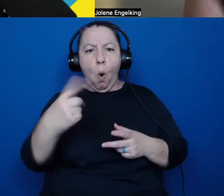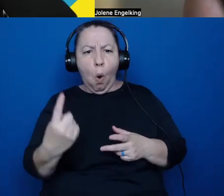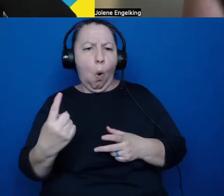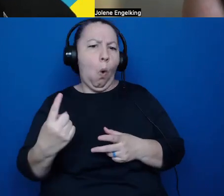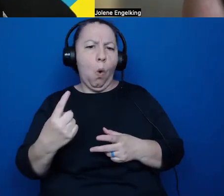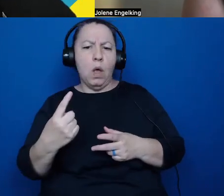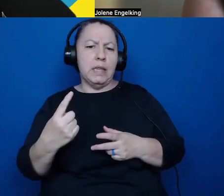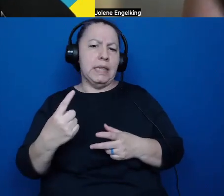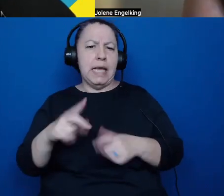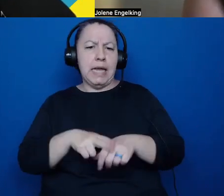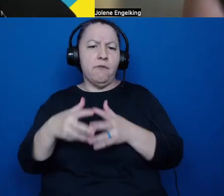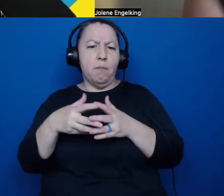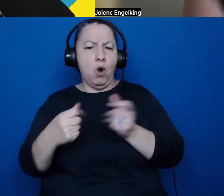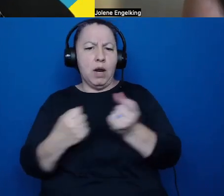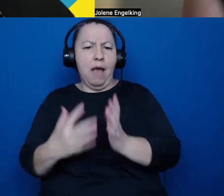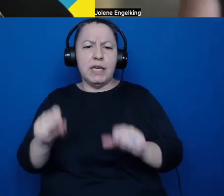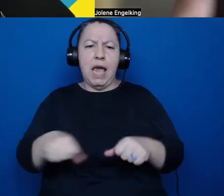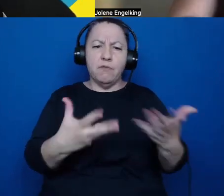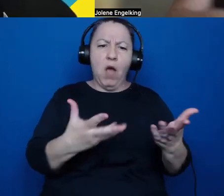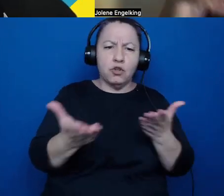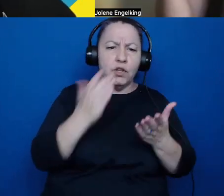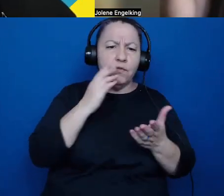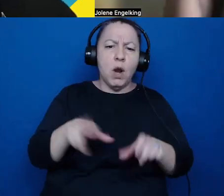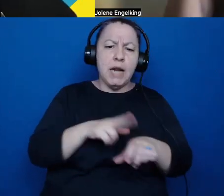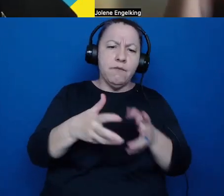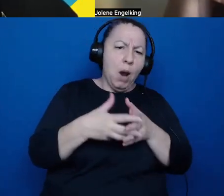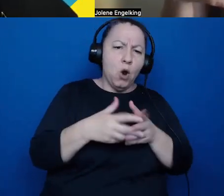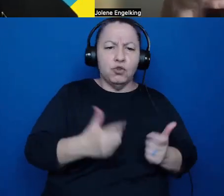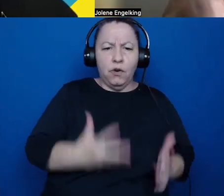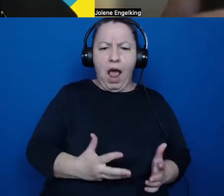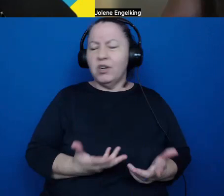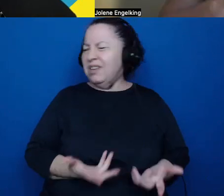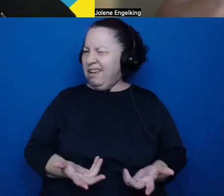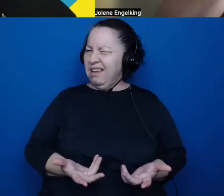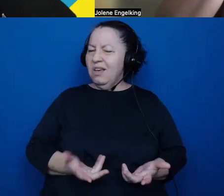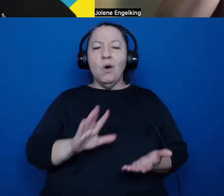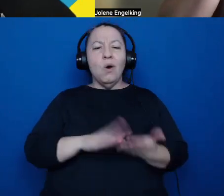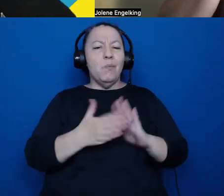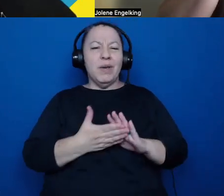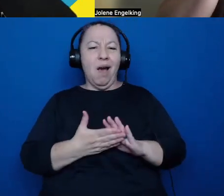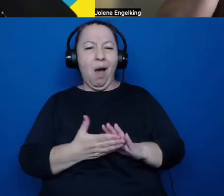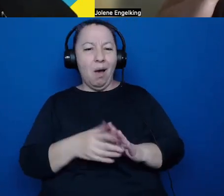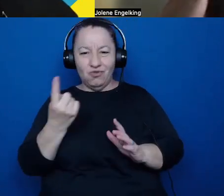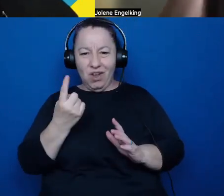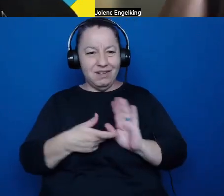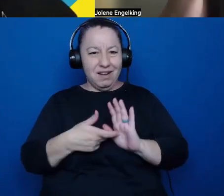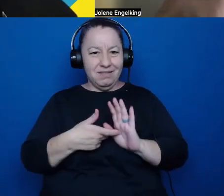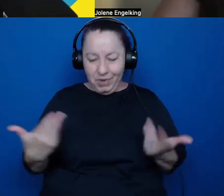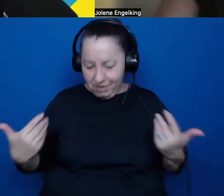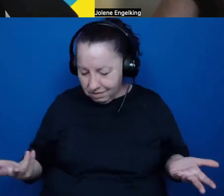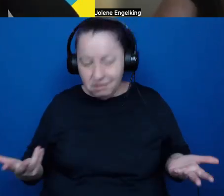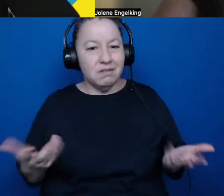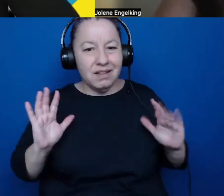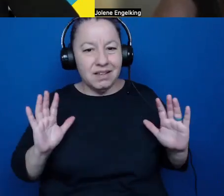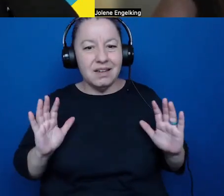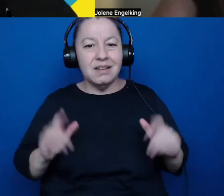right? And I'm like, that's also not the thing. Or you get so tokenized, or you're like that specialist. And it's like, yeah, that can be great, because even coming from the